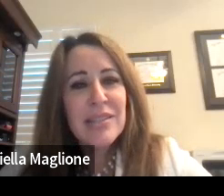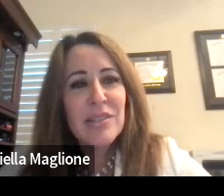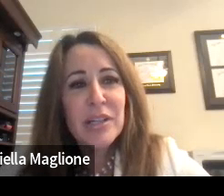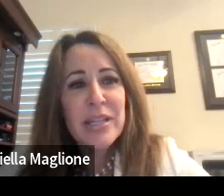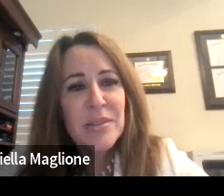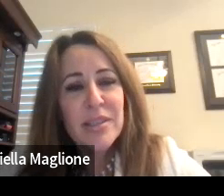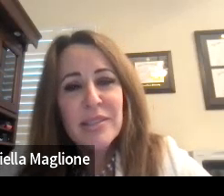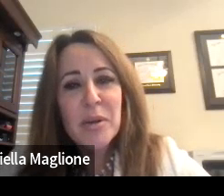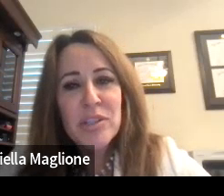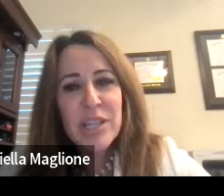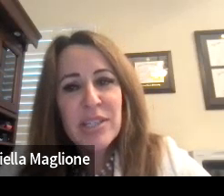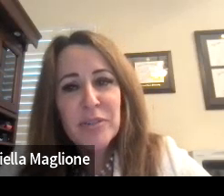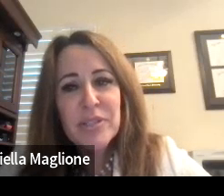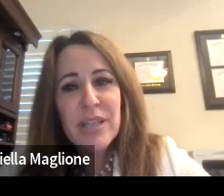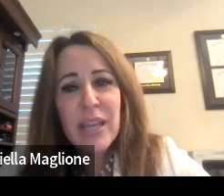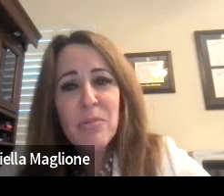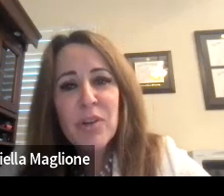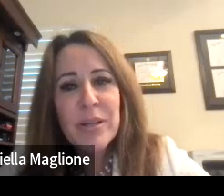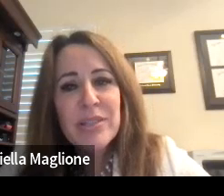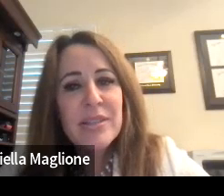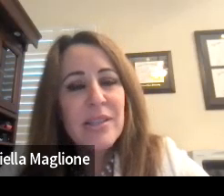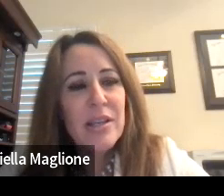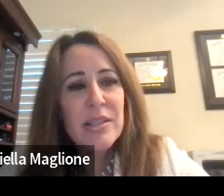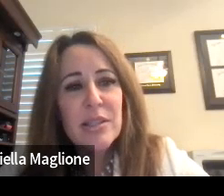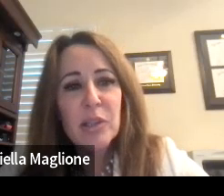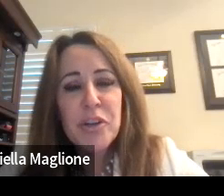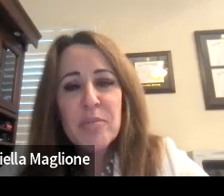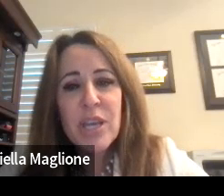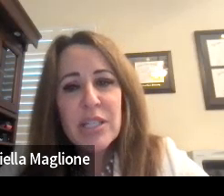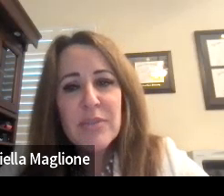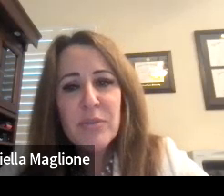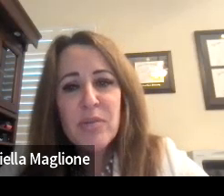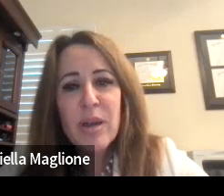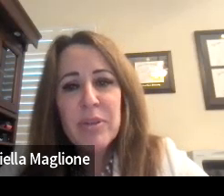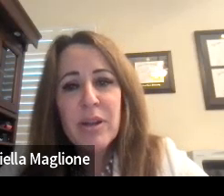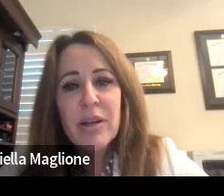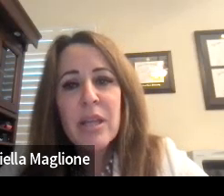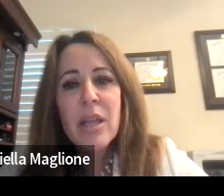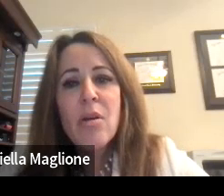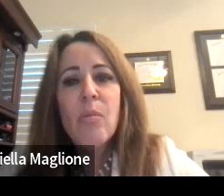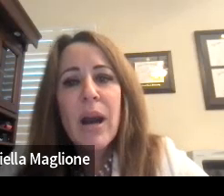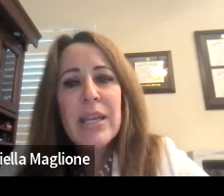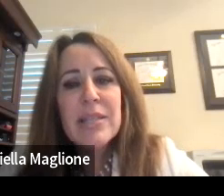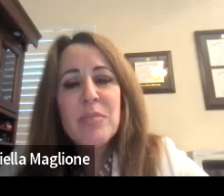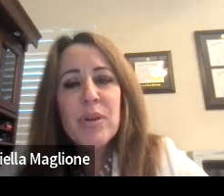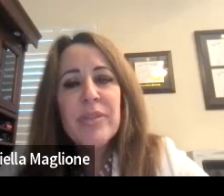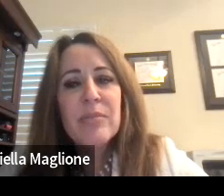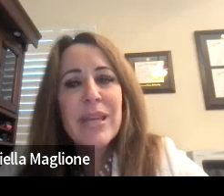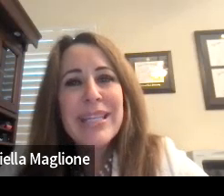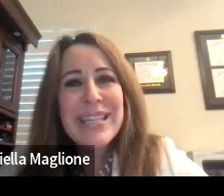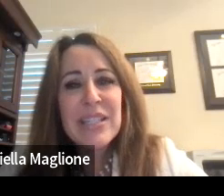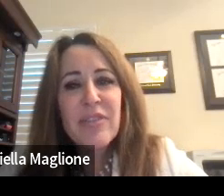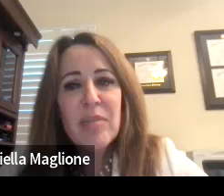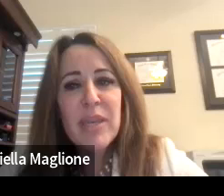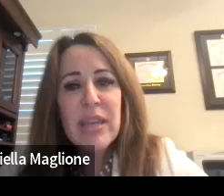Let's get started. So this is our agenda for today. We're going to discuss the learner objectives for the webinar, why it is important that